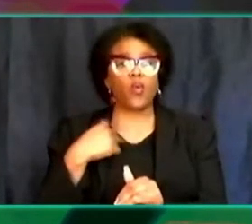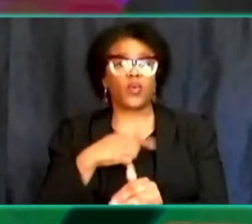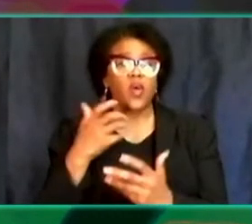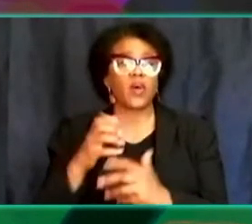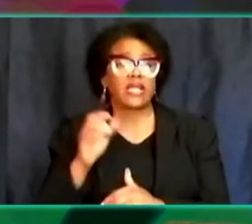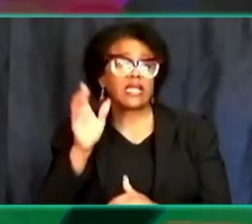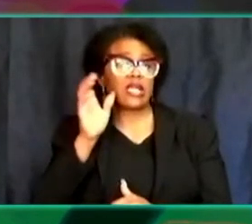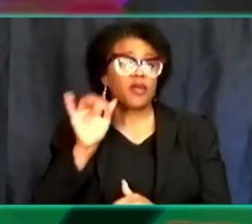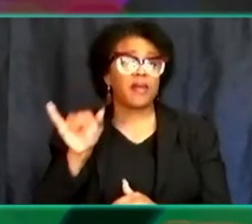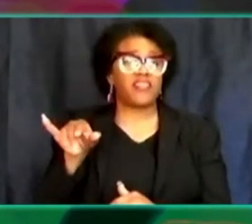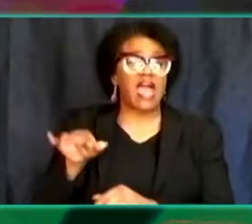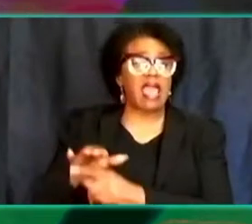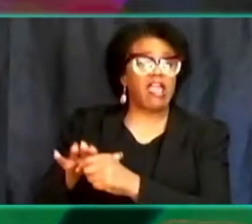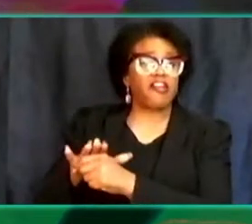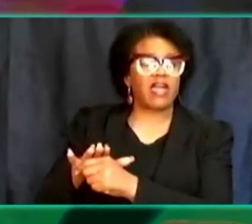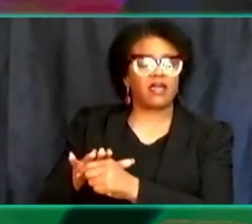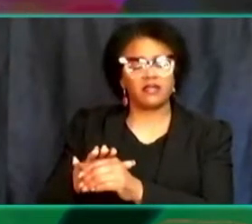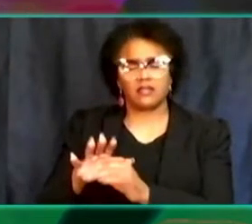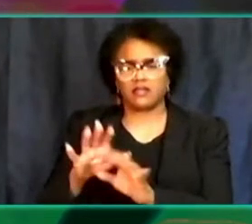I something about like